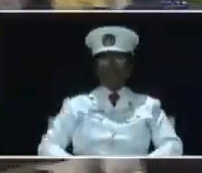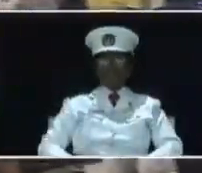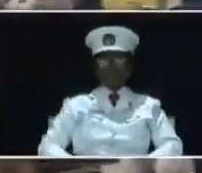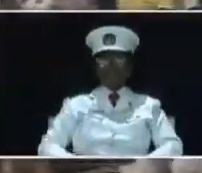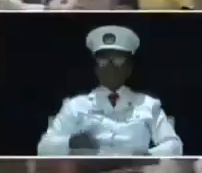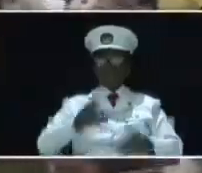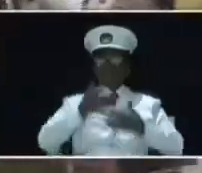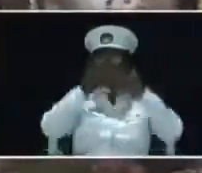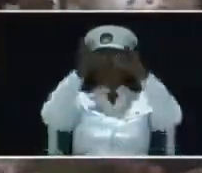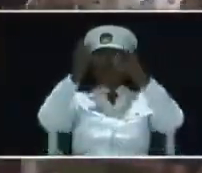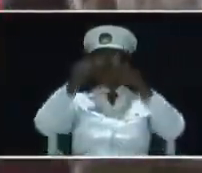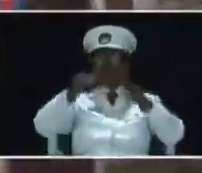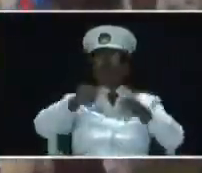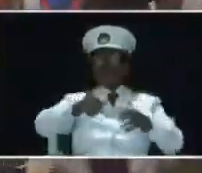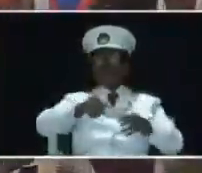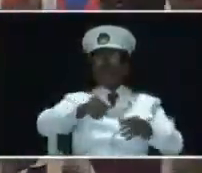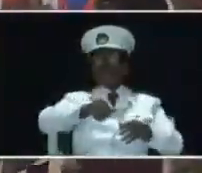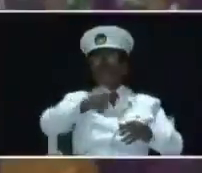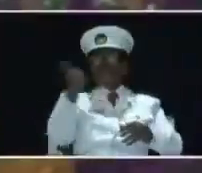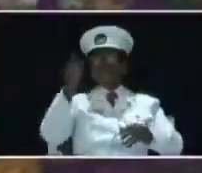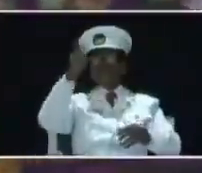Shout another one. Shout another